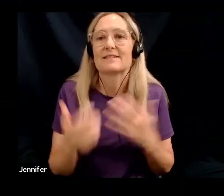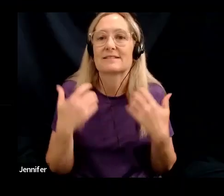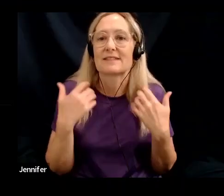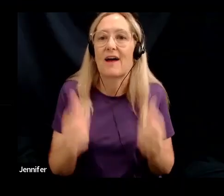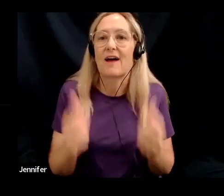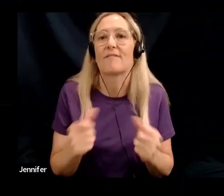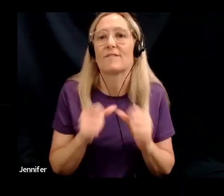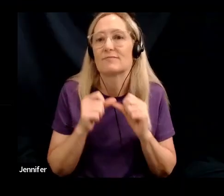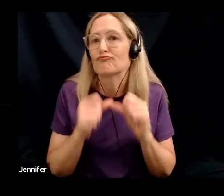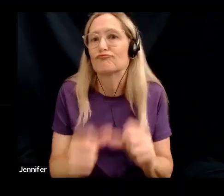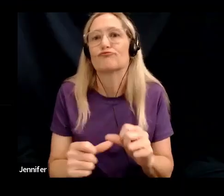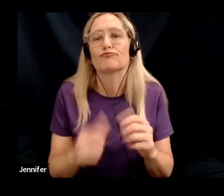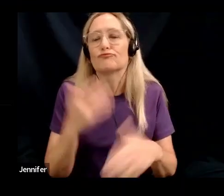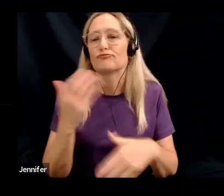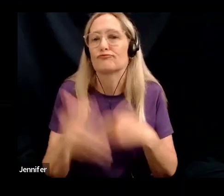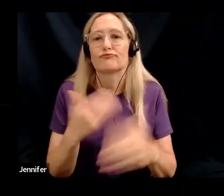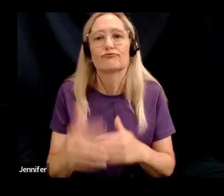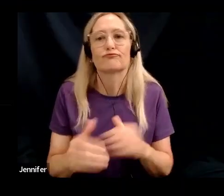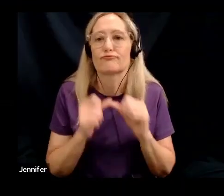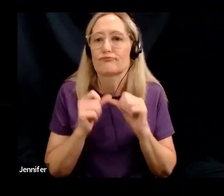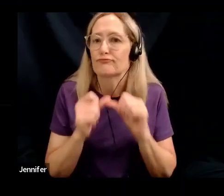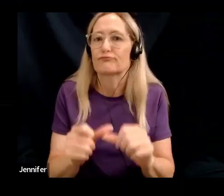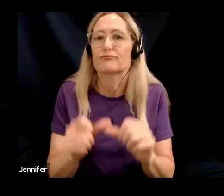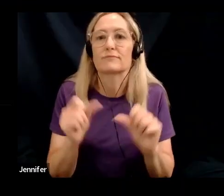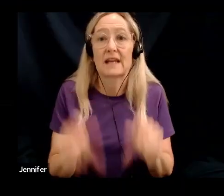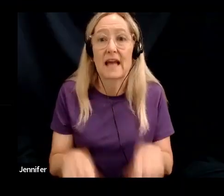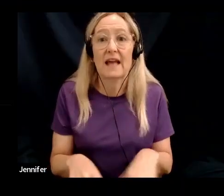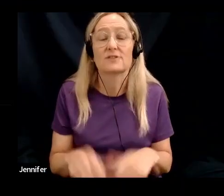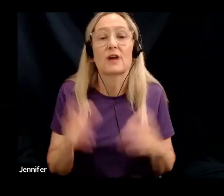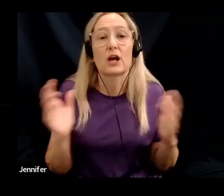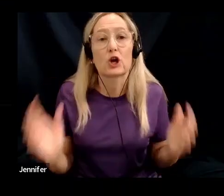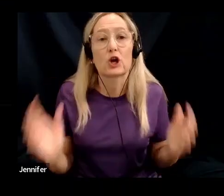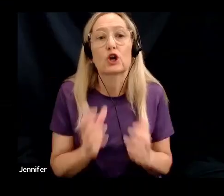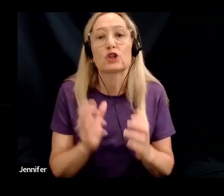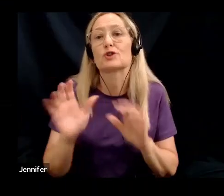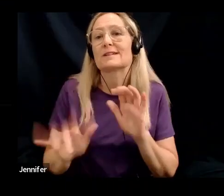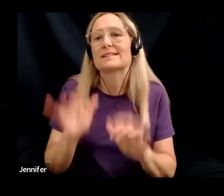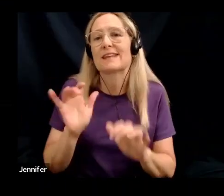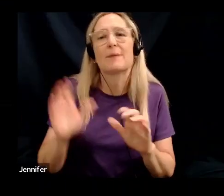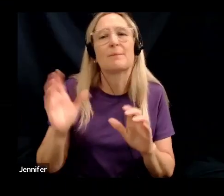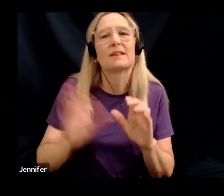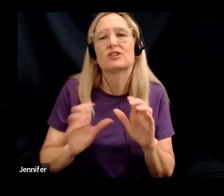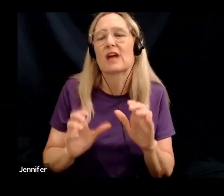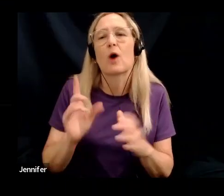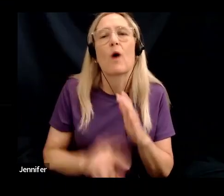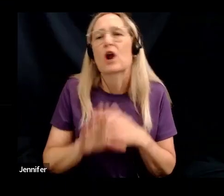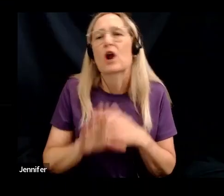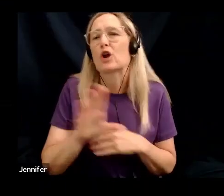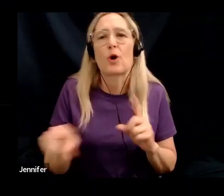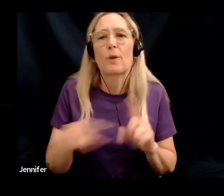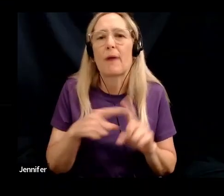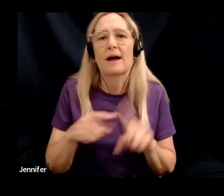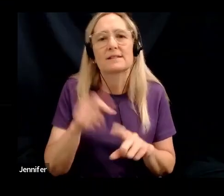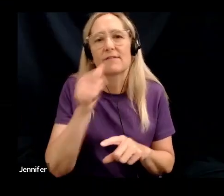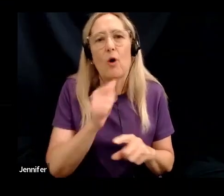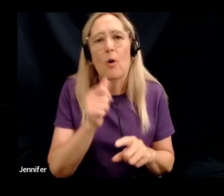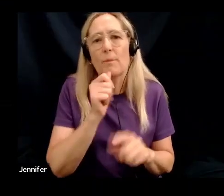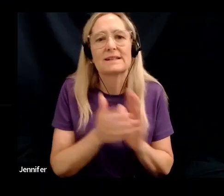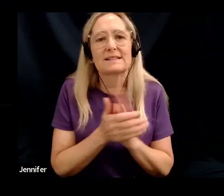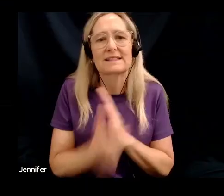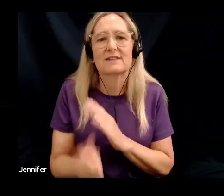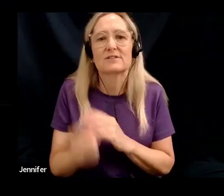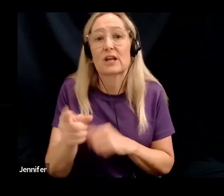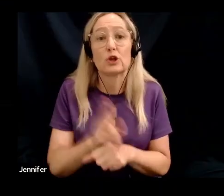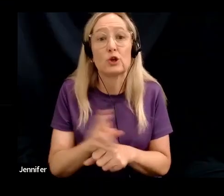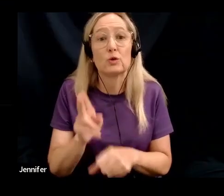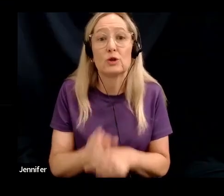resiliency over time. So again, I'm going to encourage people to put in the chat what are some, positive coping skills that you